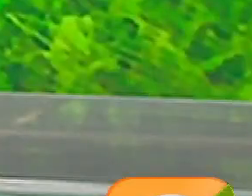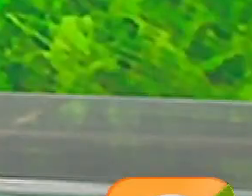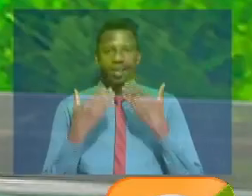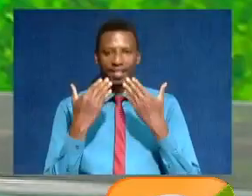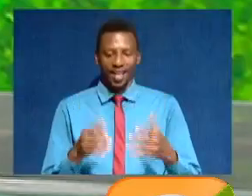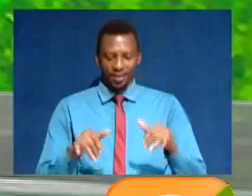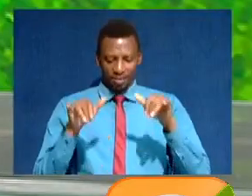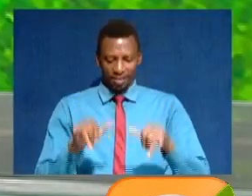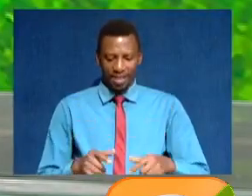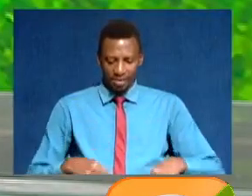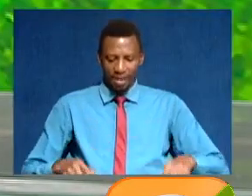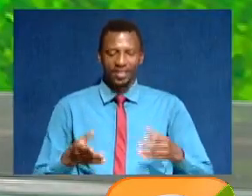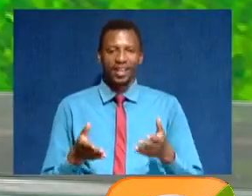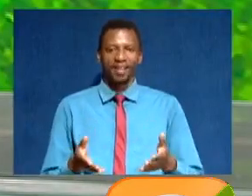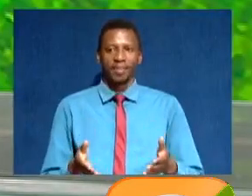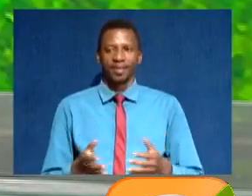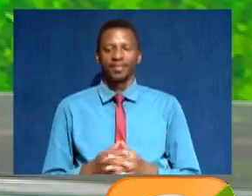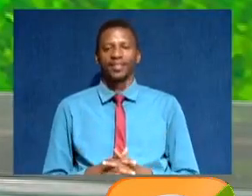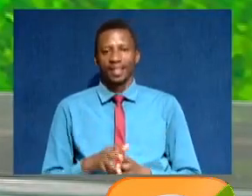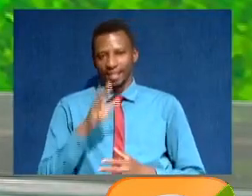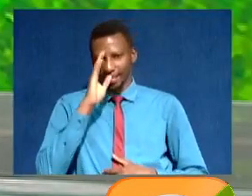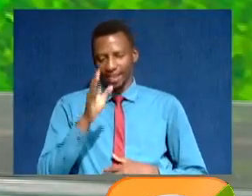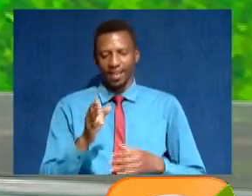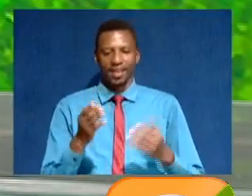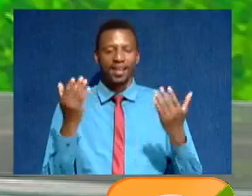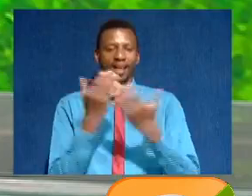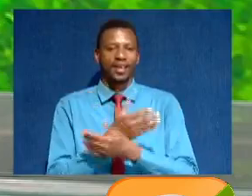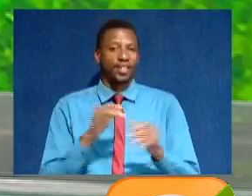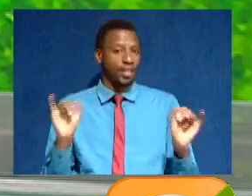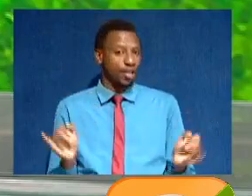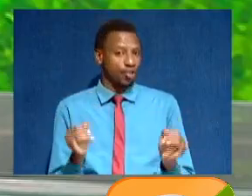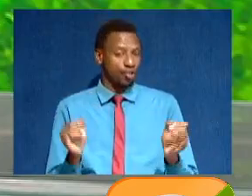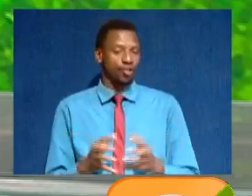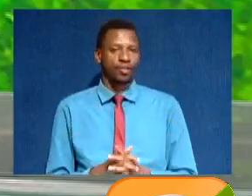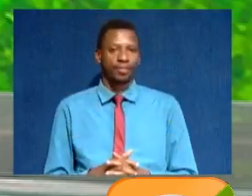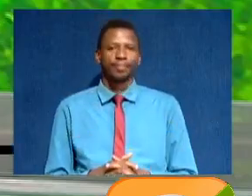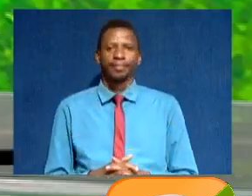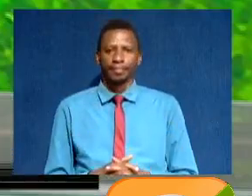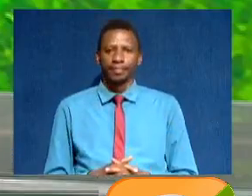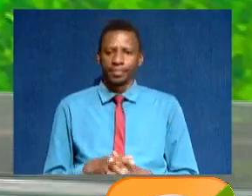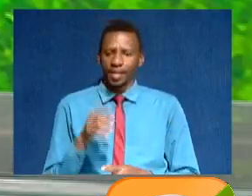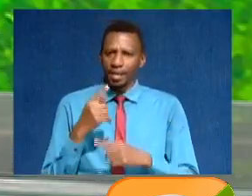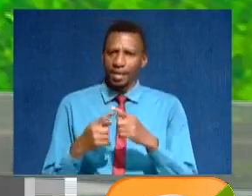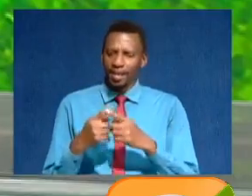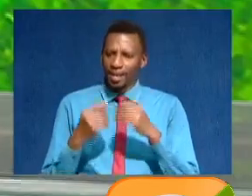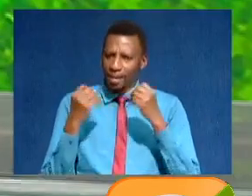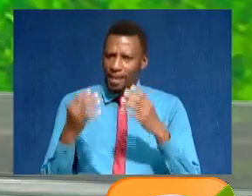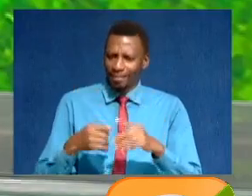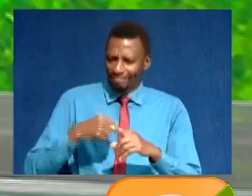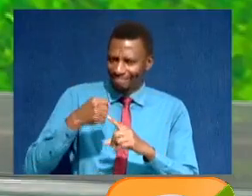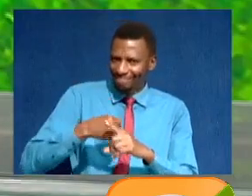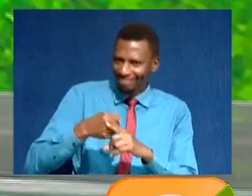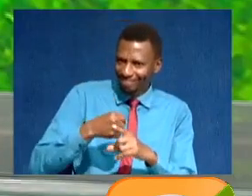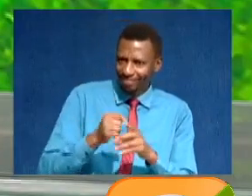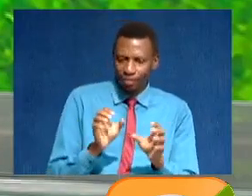Thank you for staying with us on Citizen Sunday Live. Now, for years, the push for community-centered climate